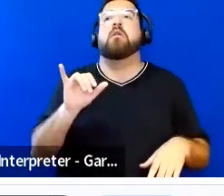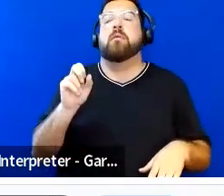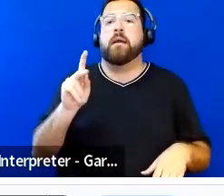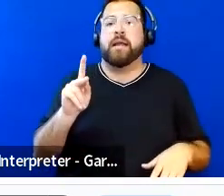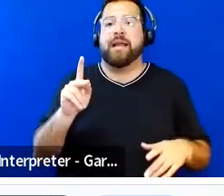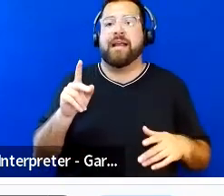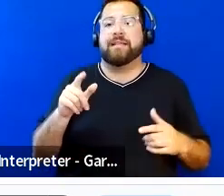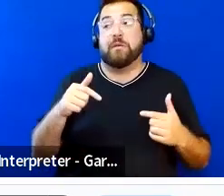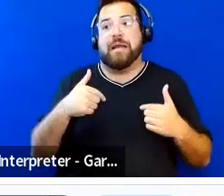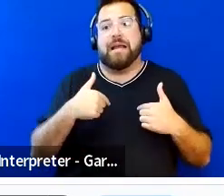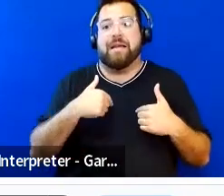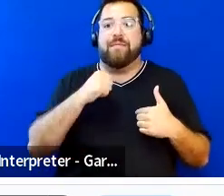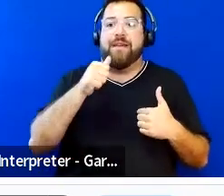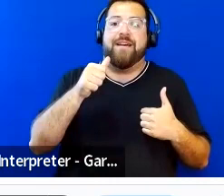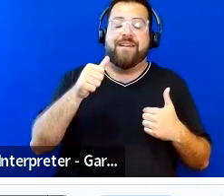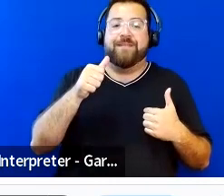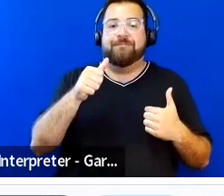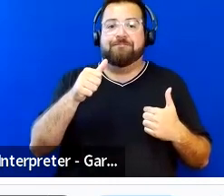I'm not that familiar with